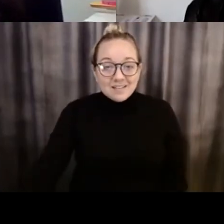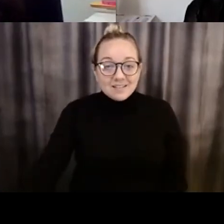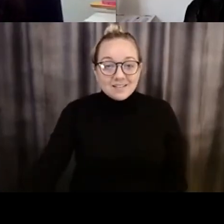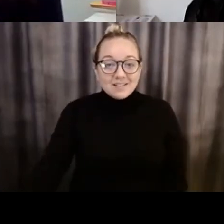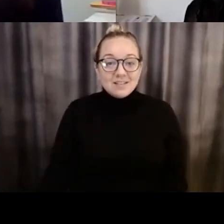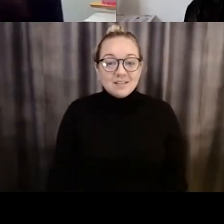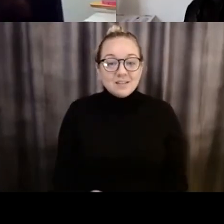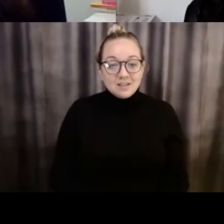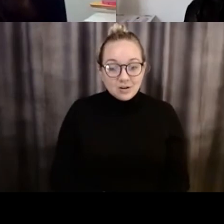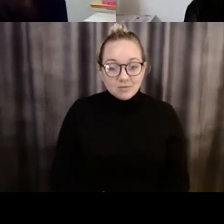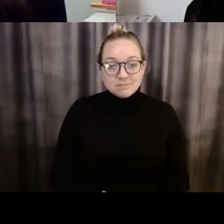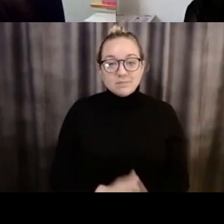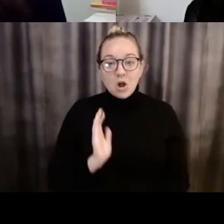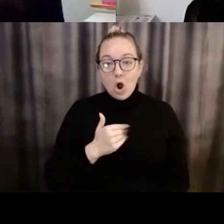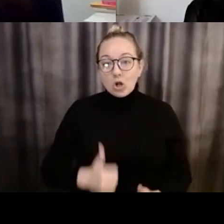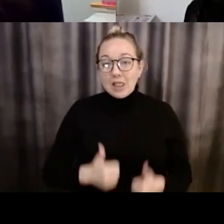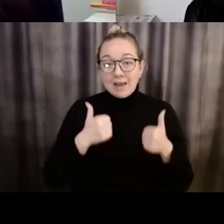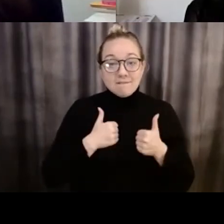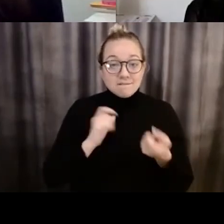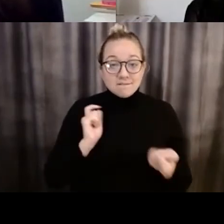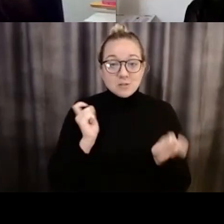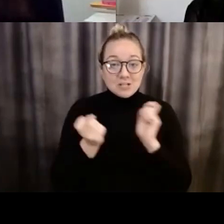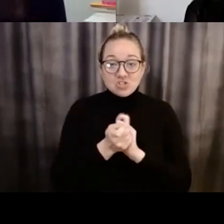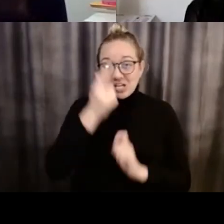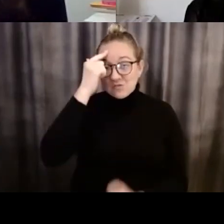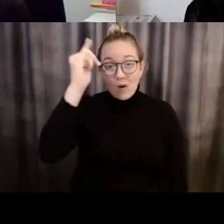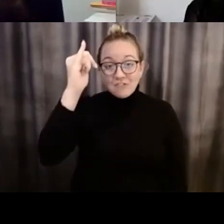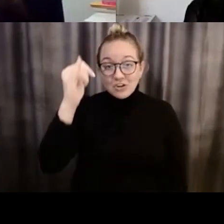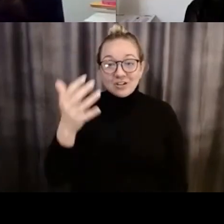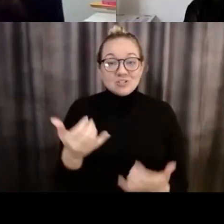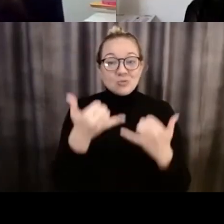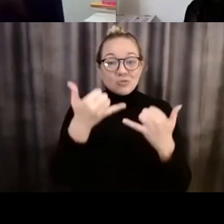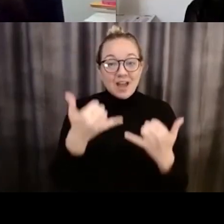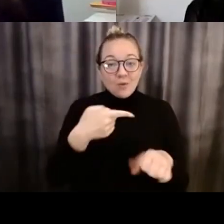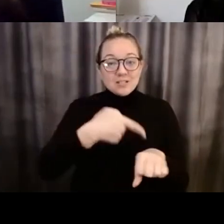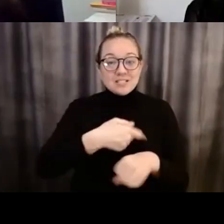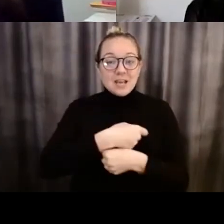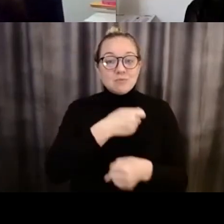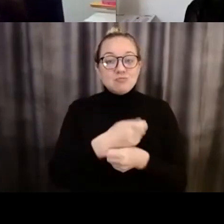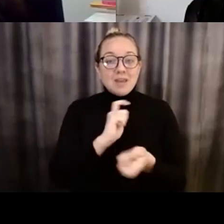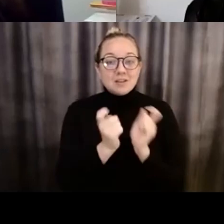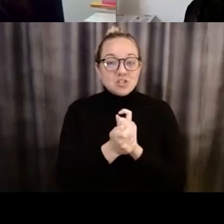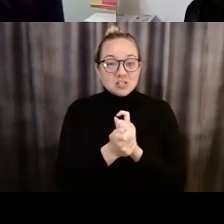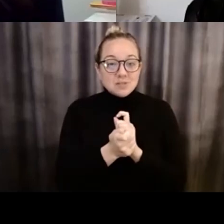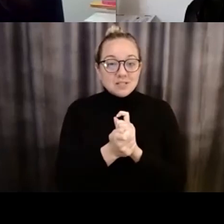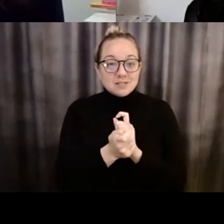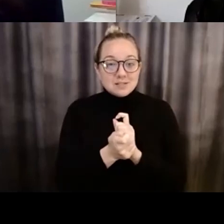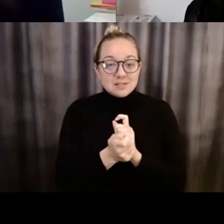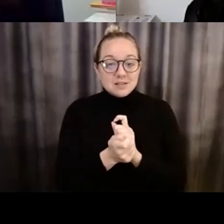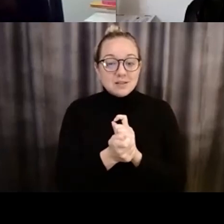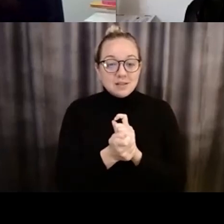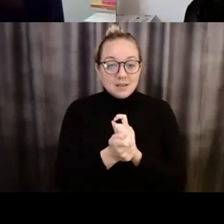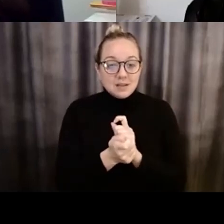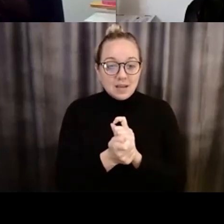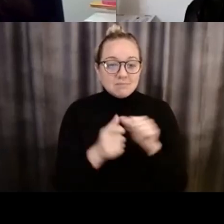think, has forever been altered. So now is the time to make those adjustments and hang on to those things that you have found